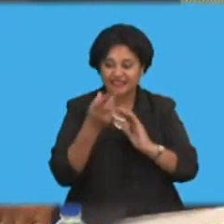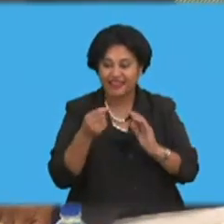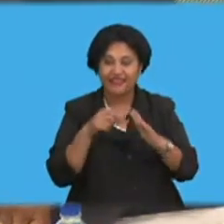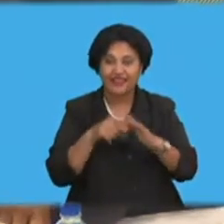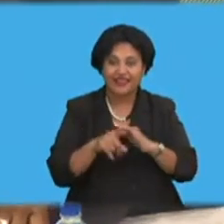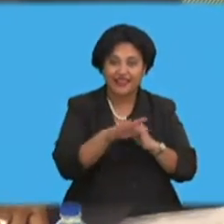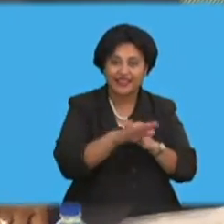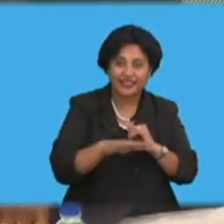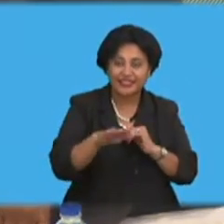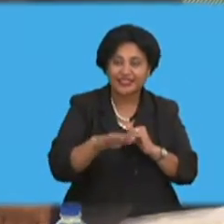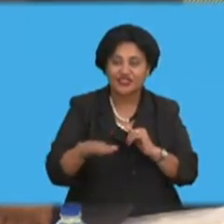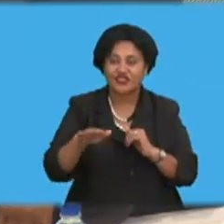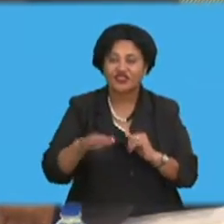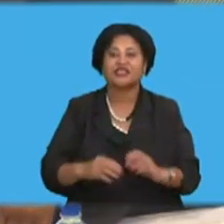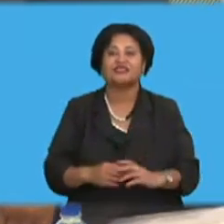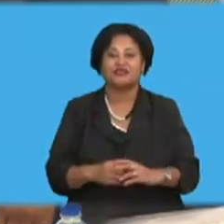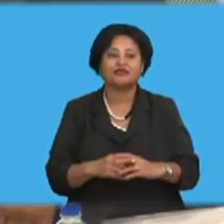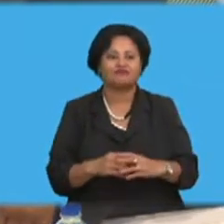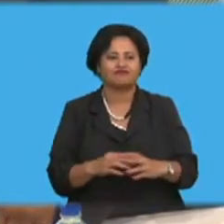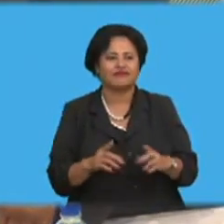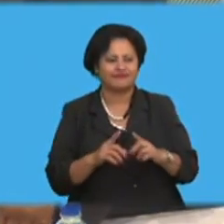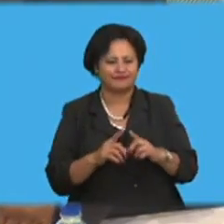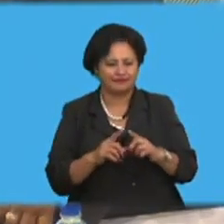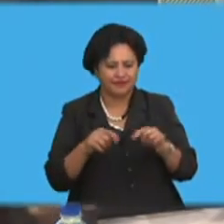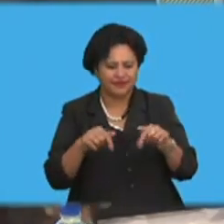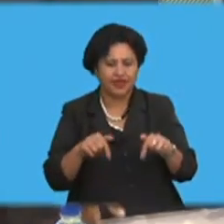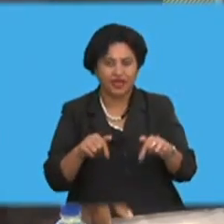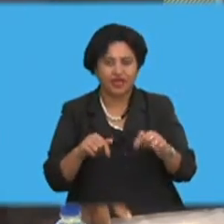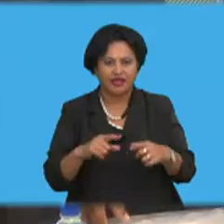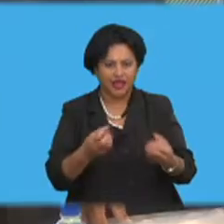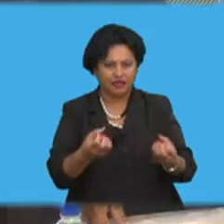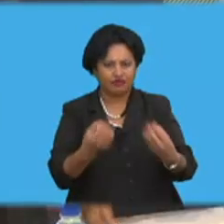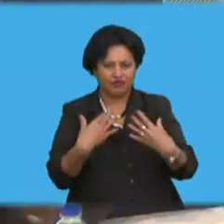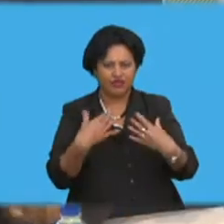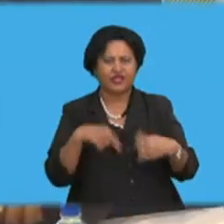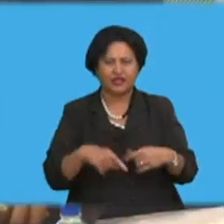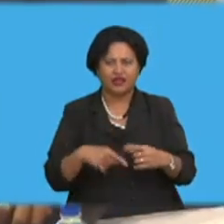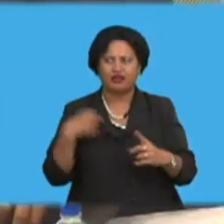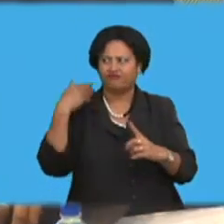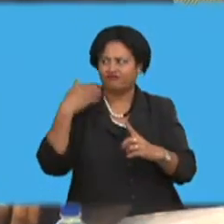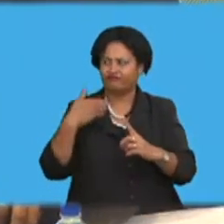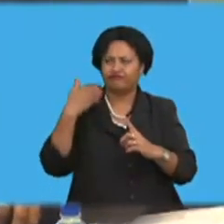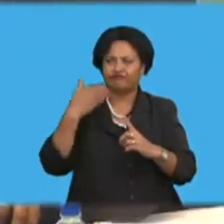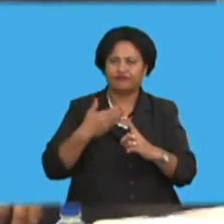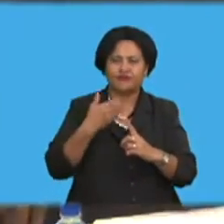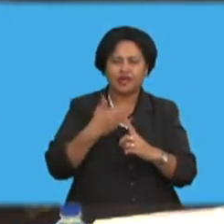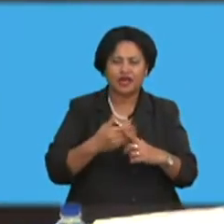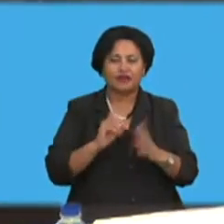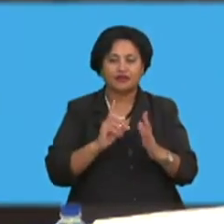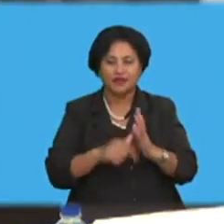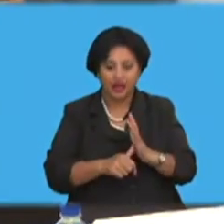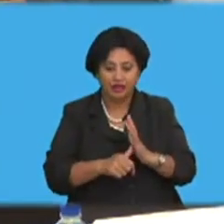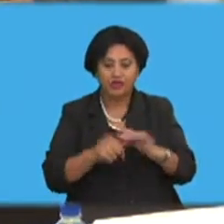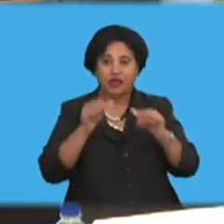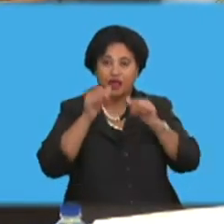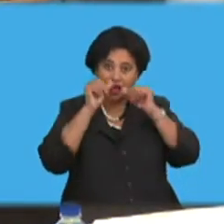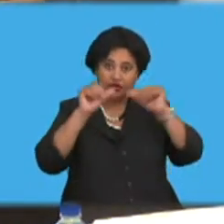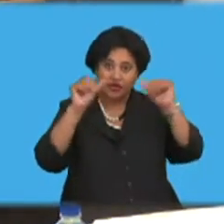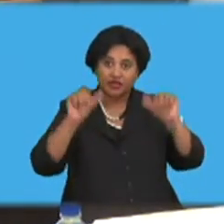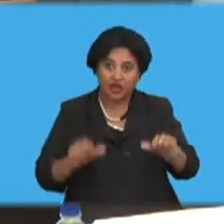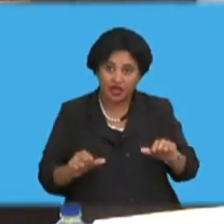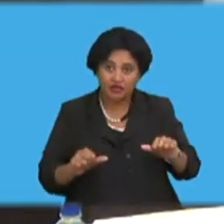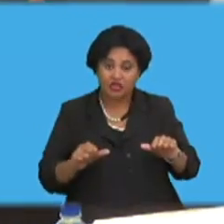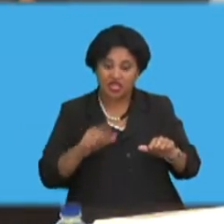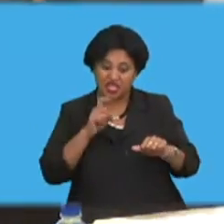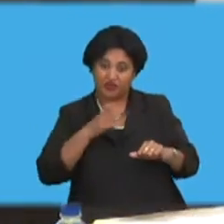and again, this Honourable House has been informed on numerous occasions that agriculture, to be successful, has to